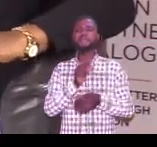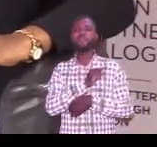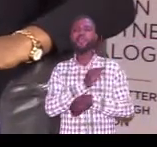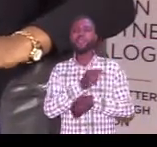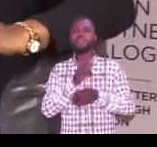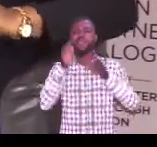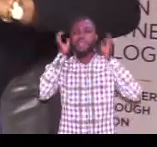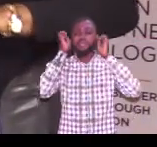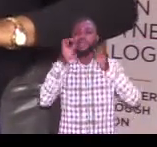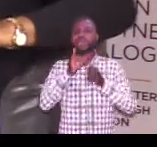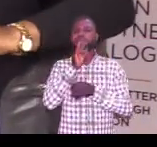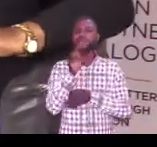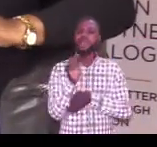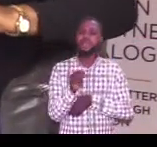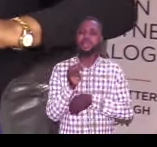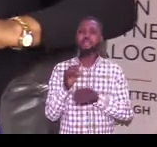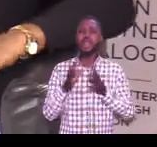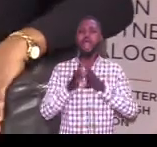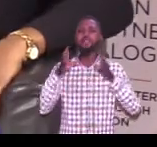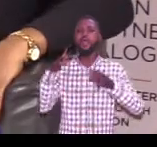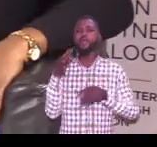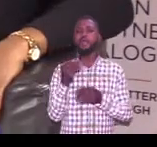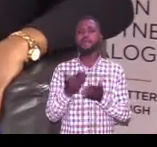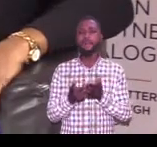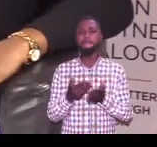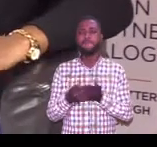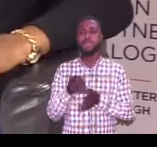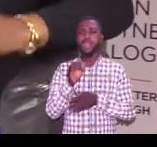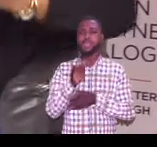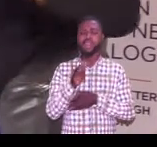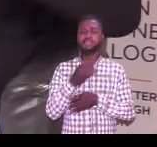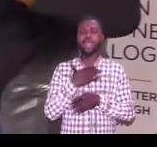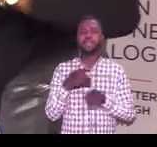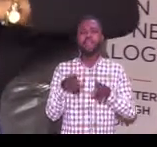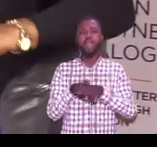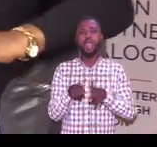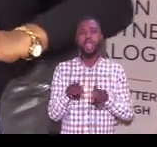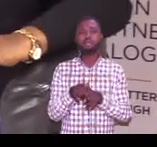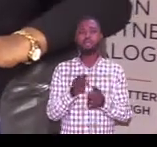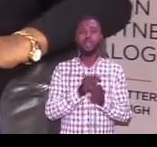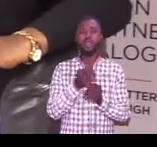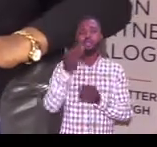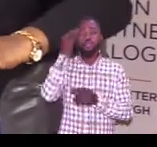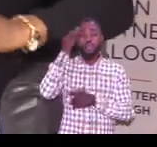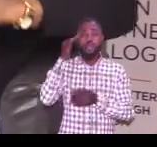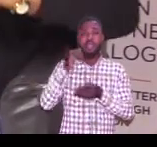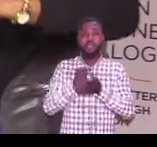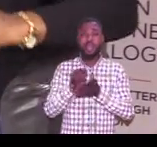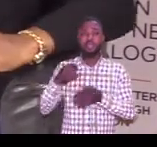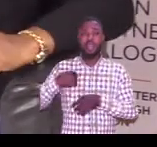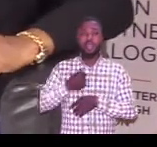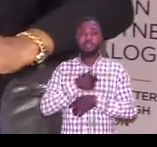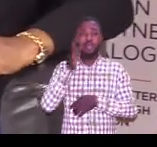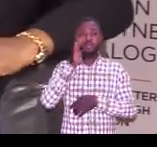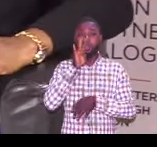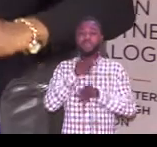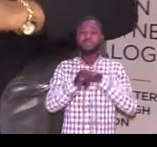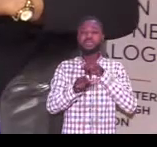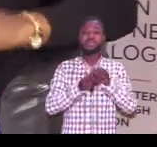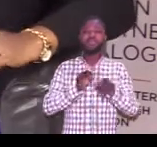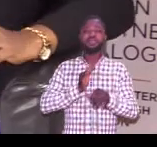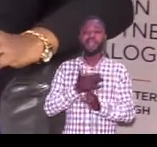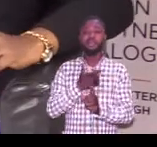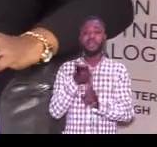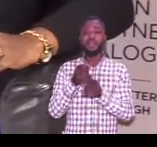quality education, it requires a lot of money. Definitely. And also knowing that we'll be deceiving ourselves to